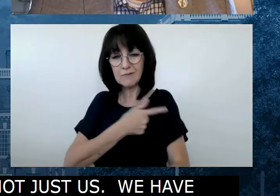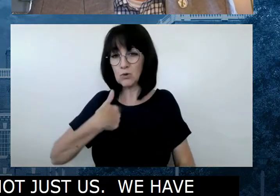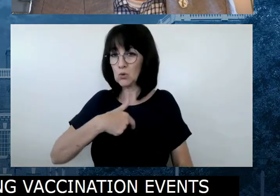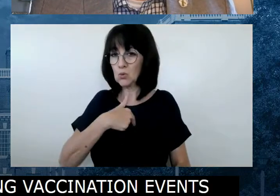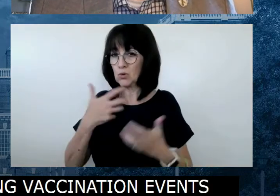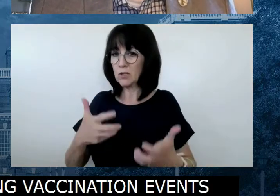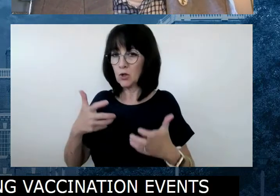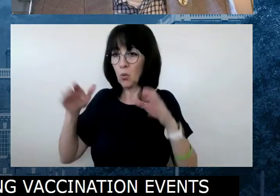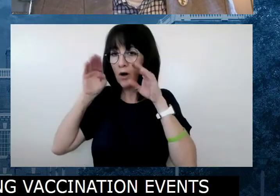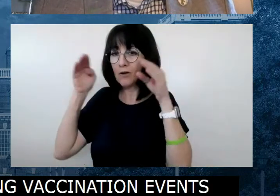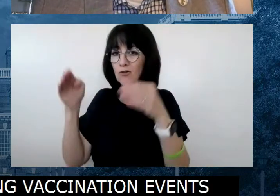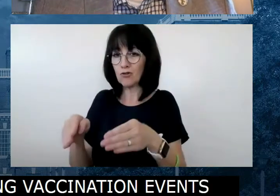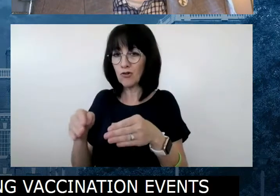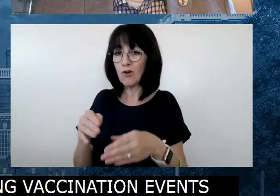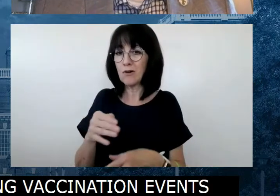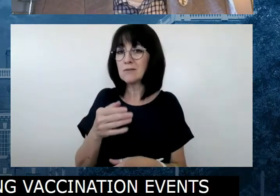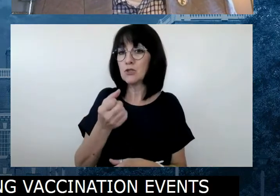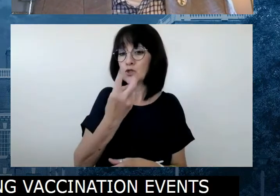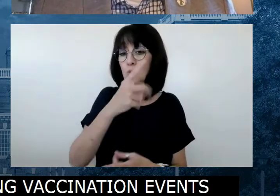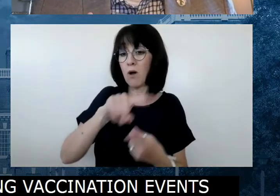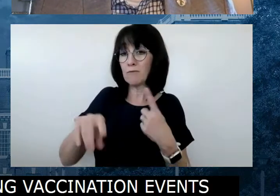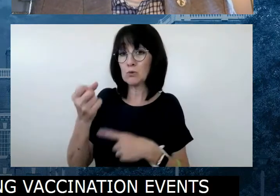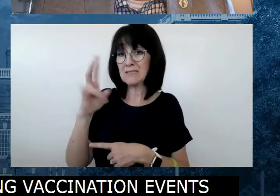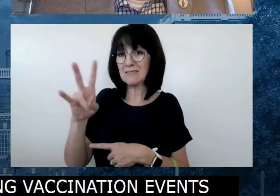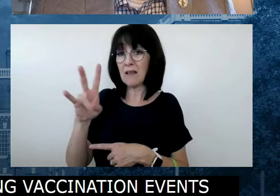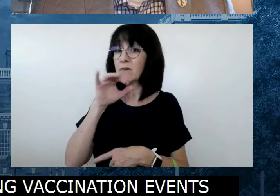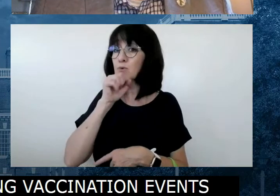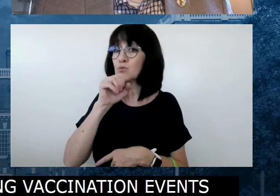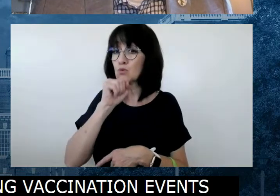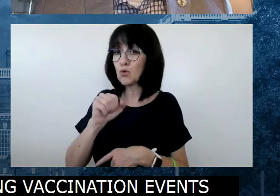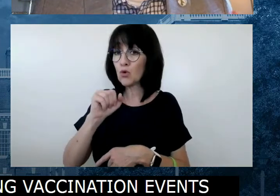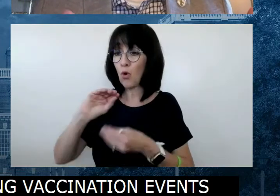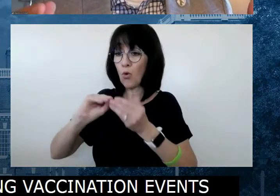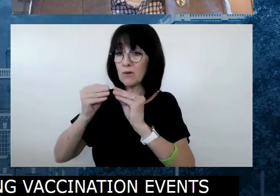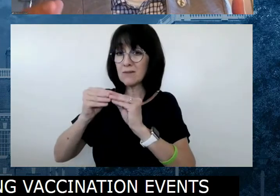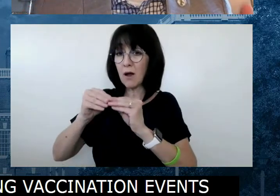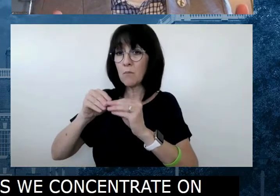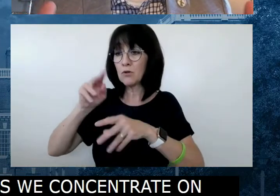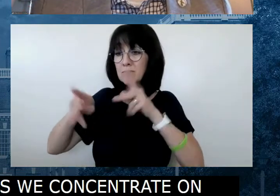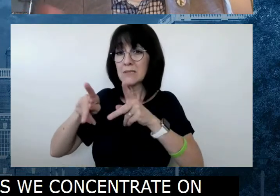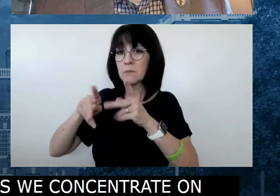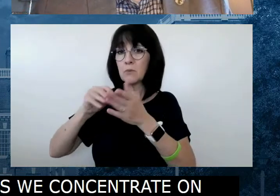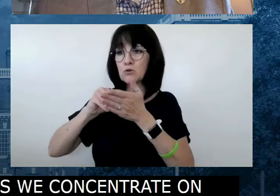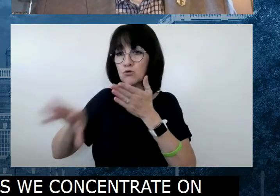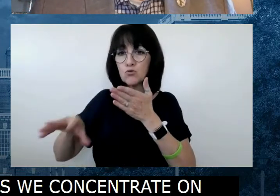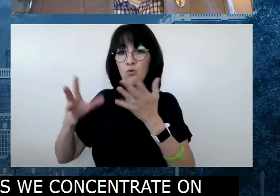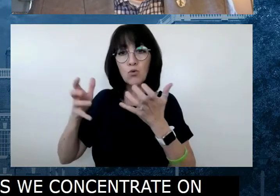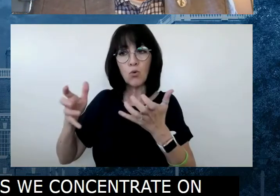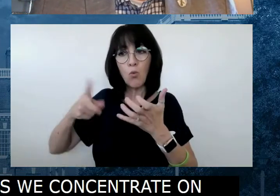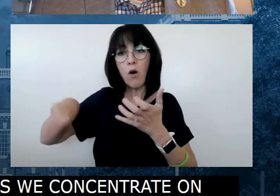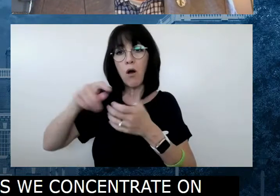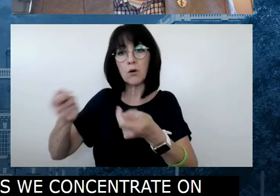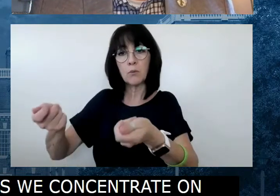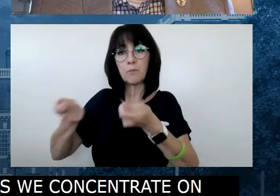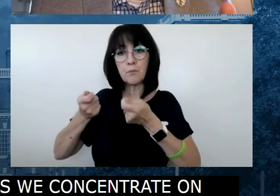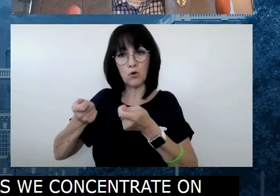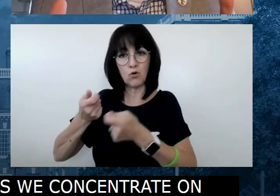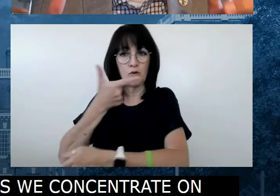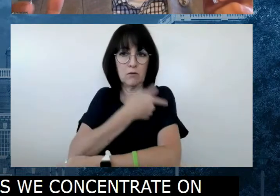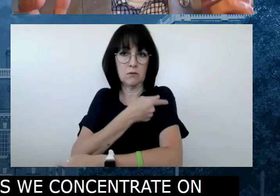as we go back to school. Long-term care facilities, our Department of Corrections, all have played a role in getting these done.